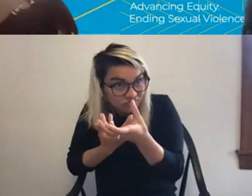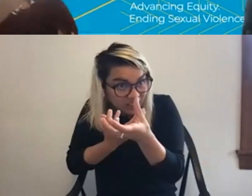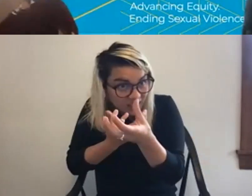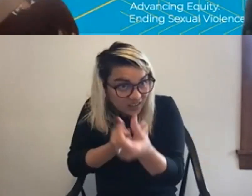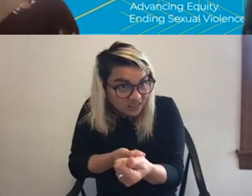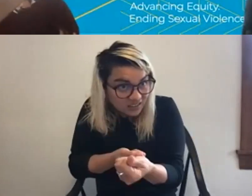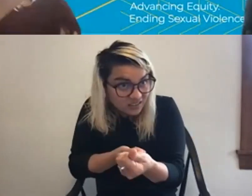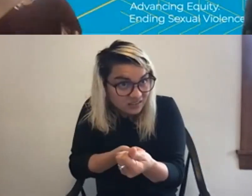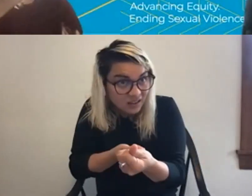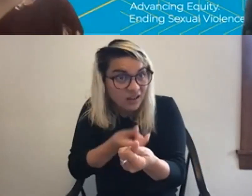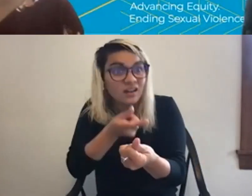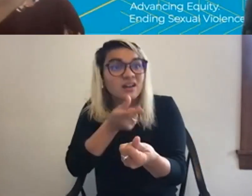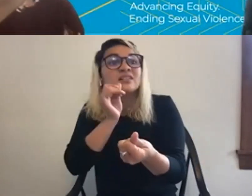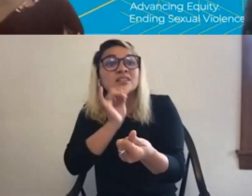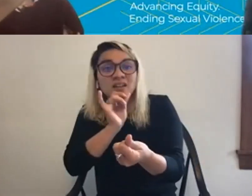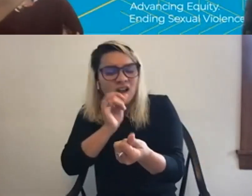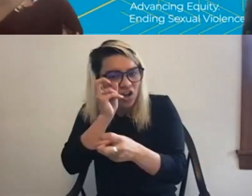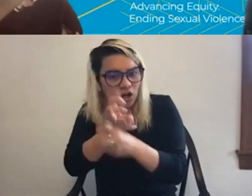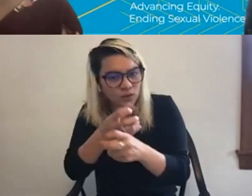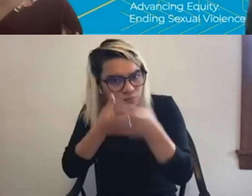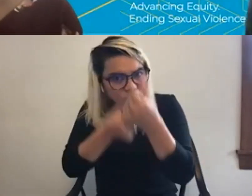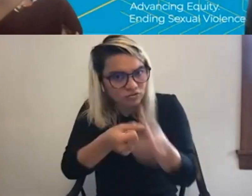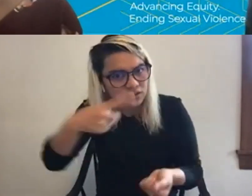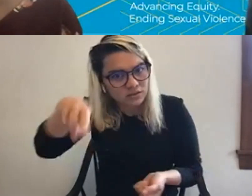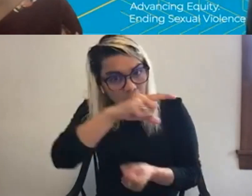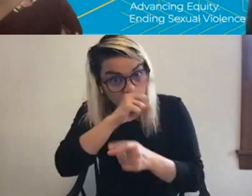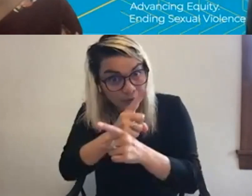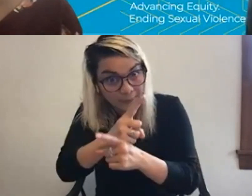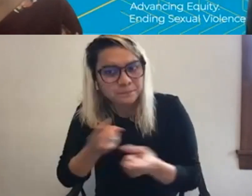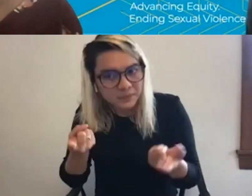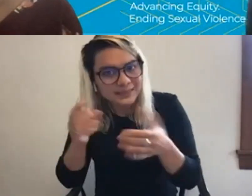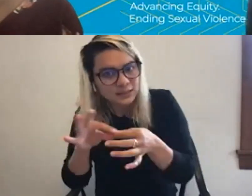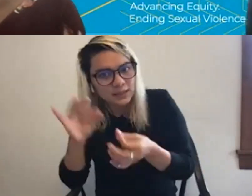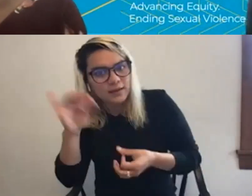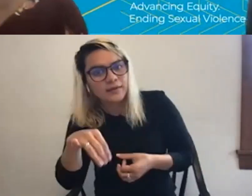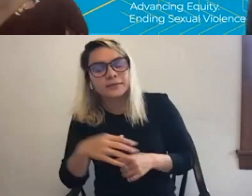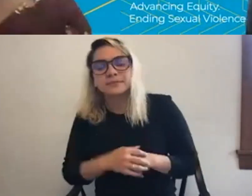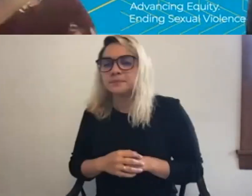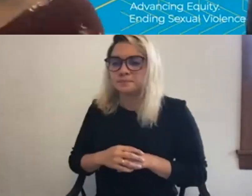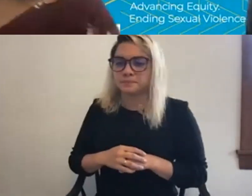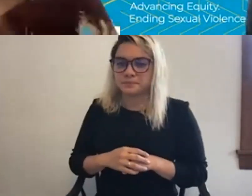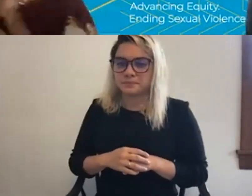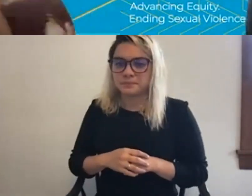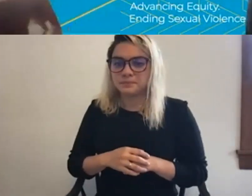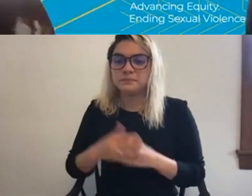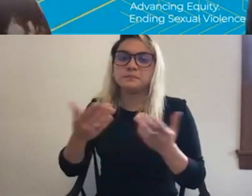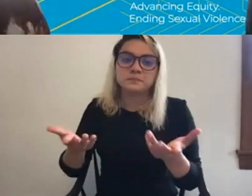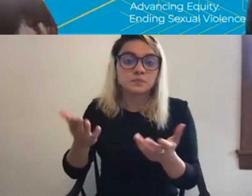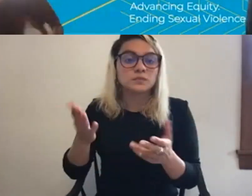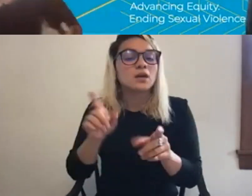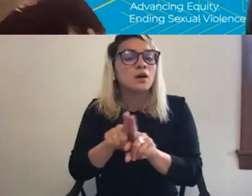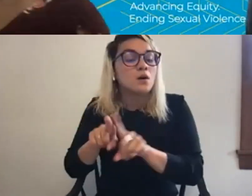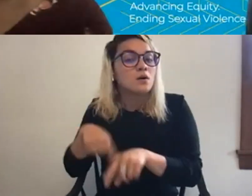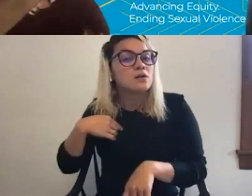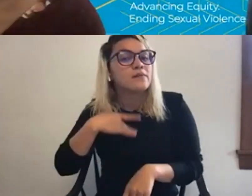end there. And then naming, I think it's important. I would really be interested in